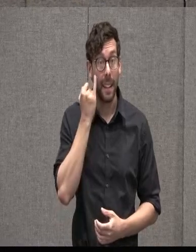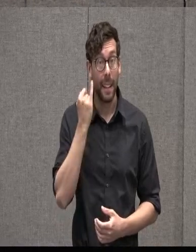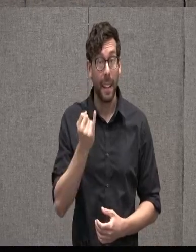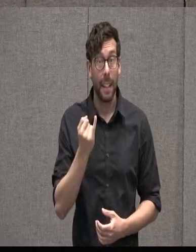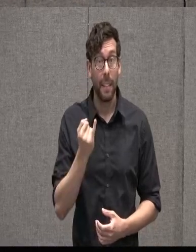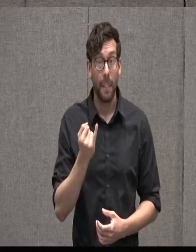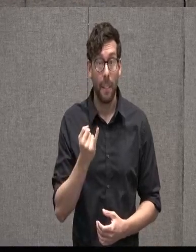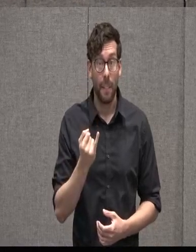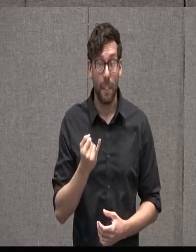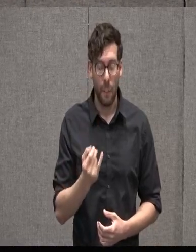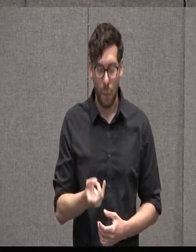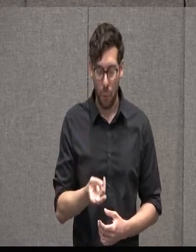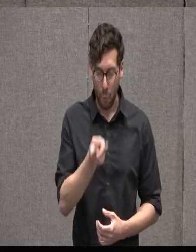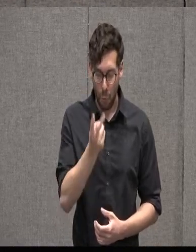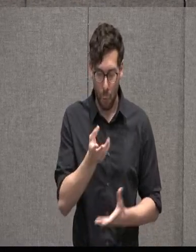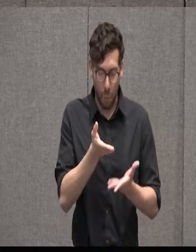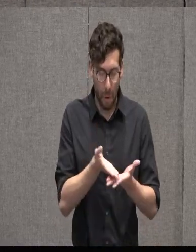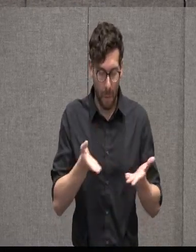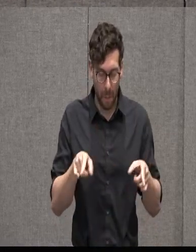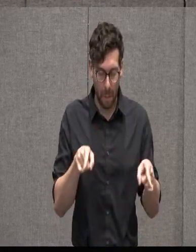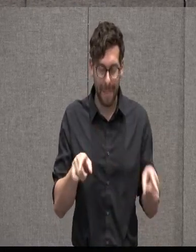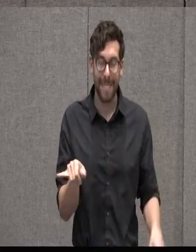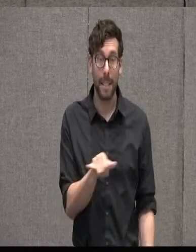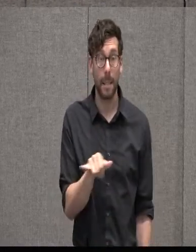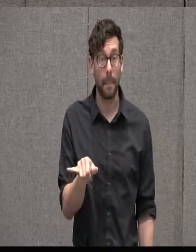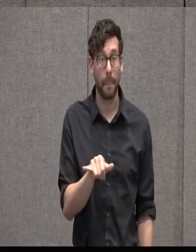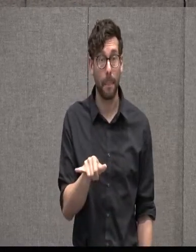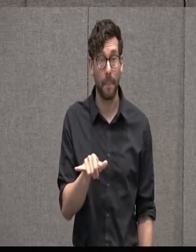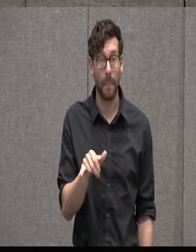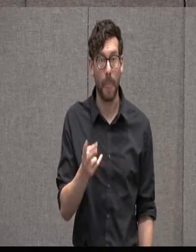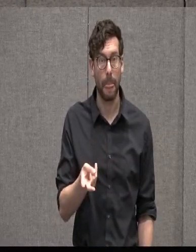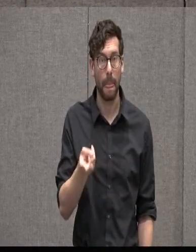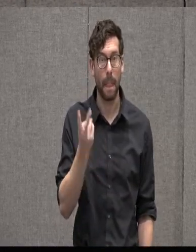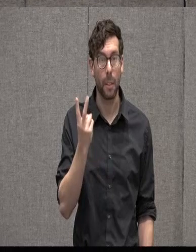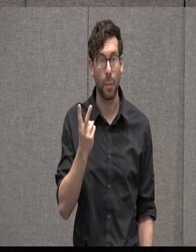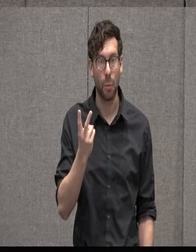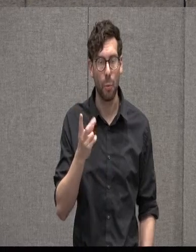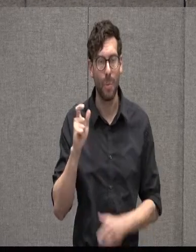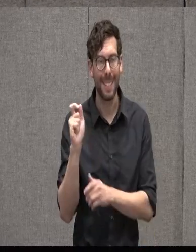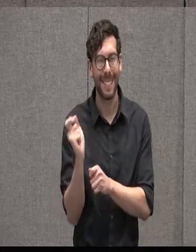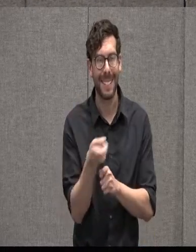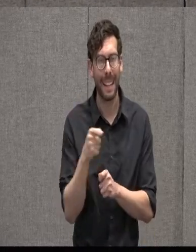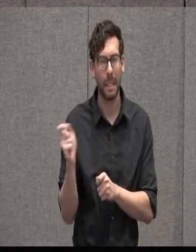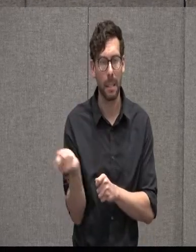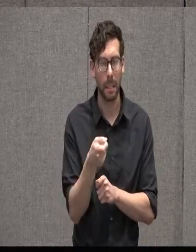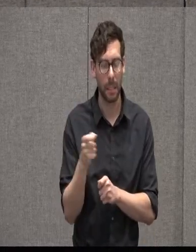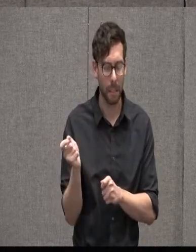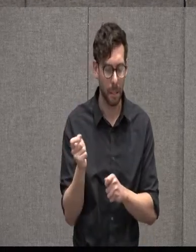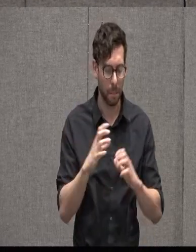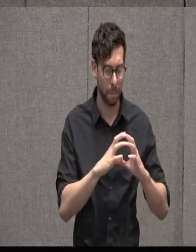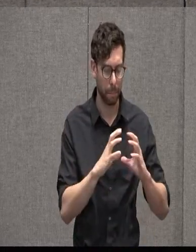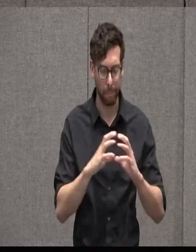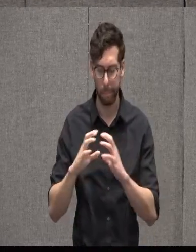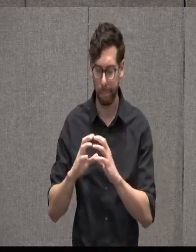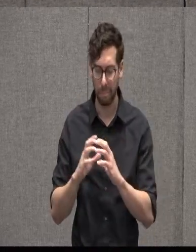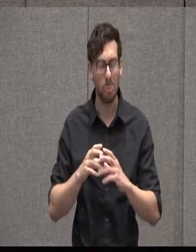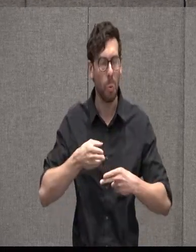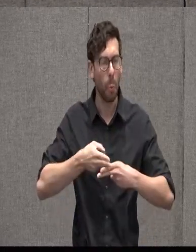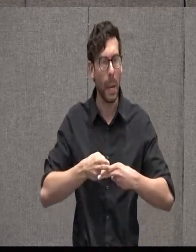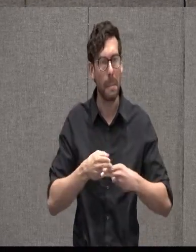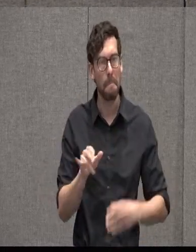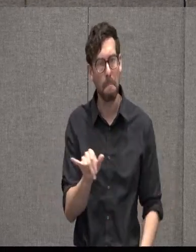Yes. How about if I have two of the same object? So I have two tennis